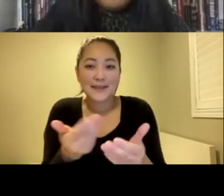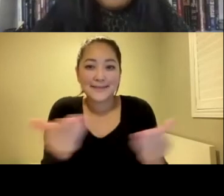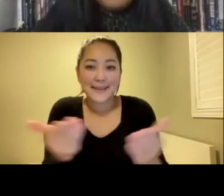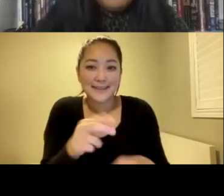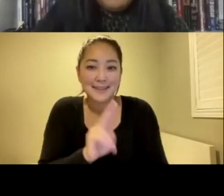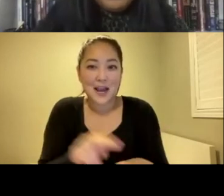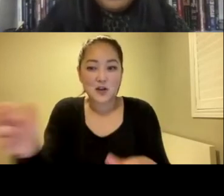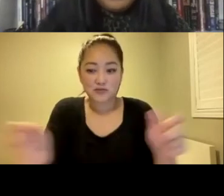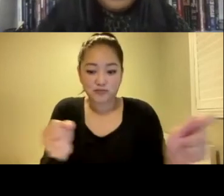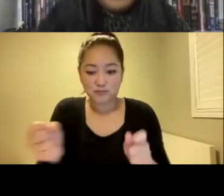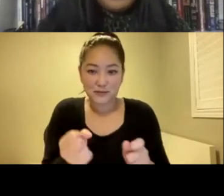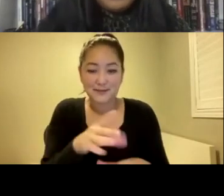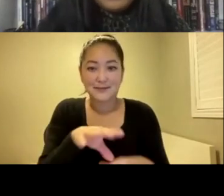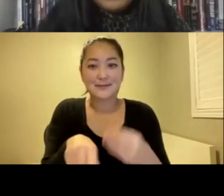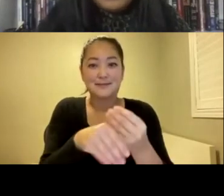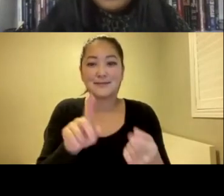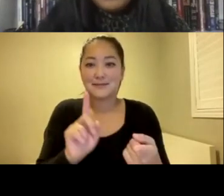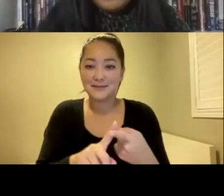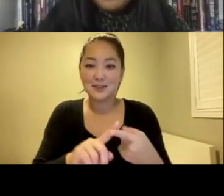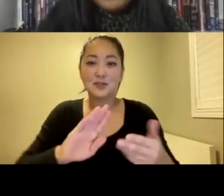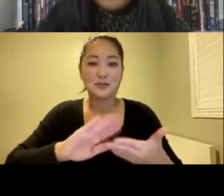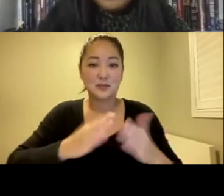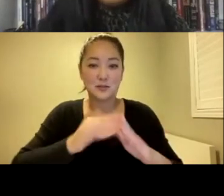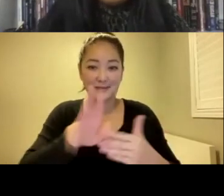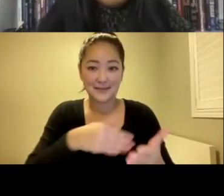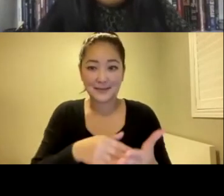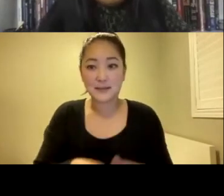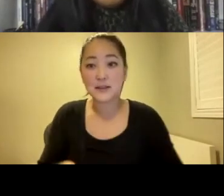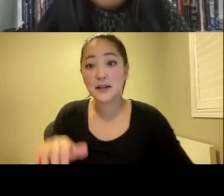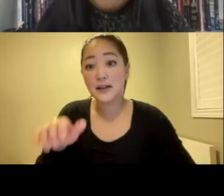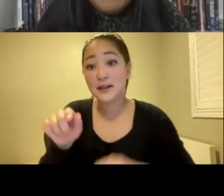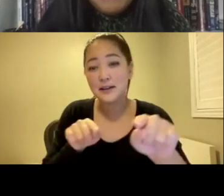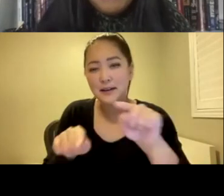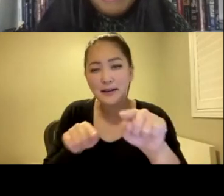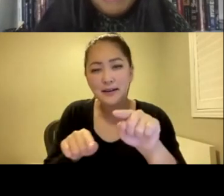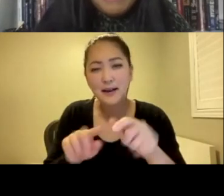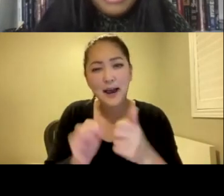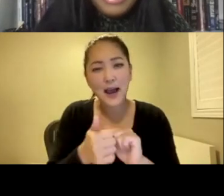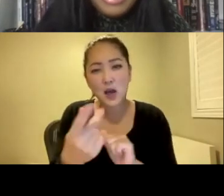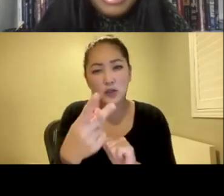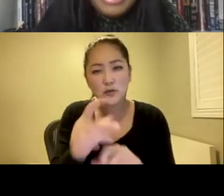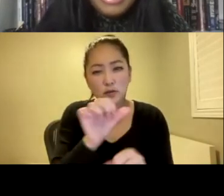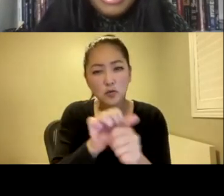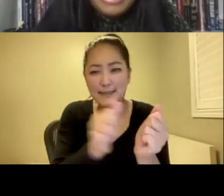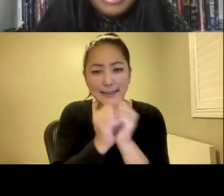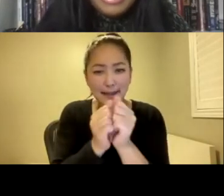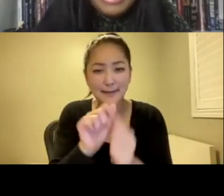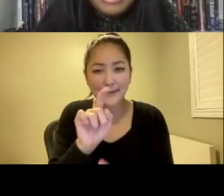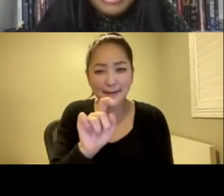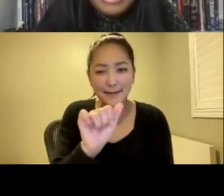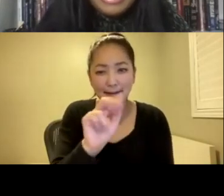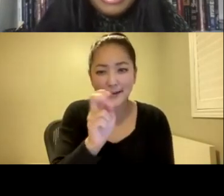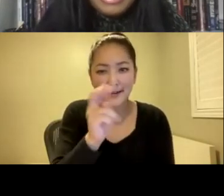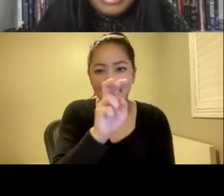Ananya and Fiona, there's a question for you specifically about your collaborative process. How do the two of you work? And